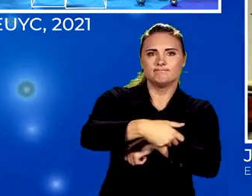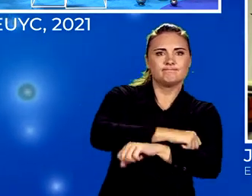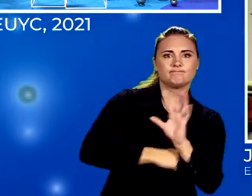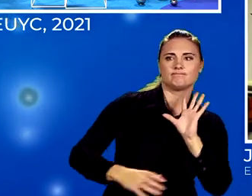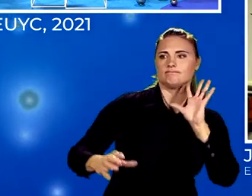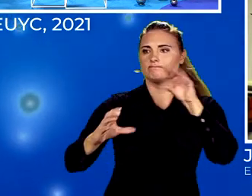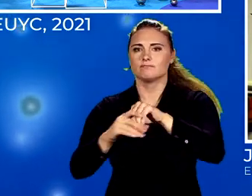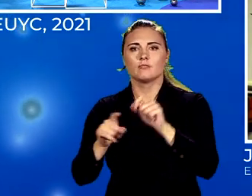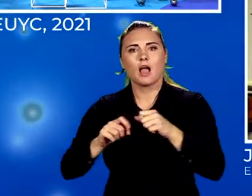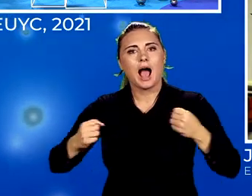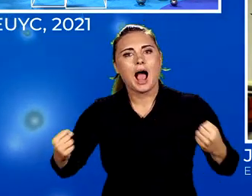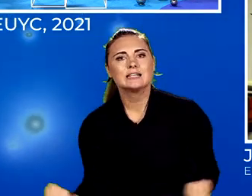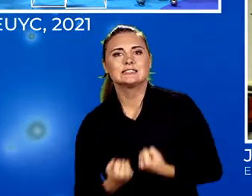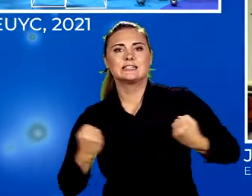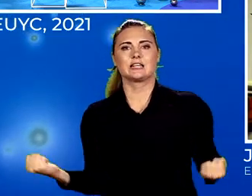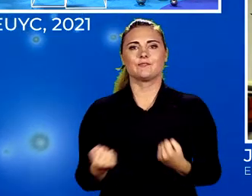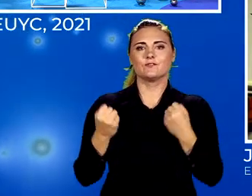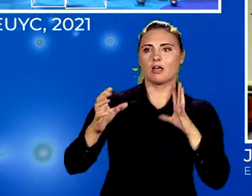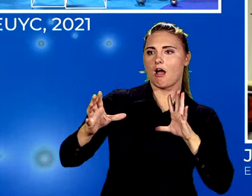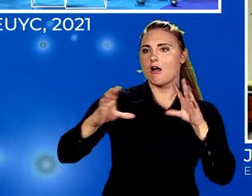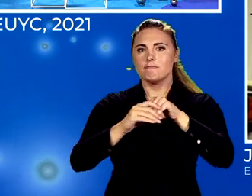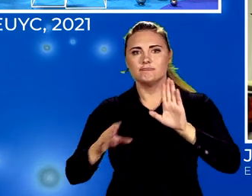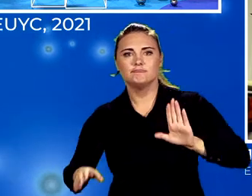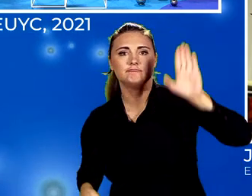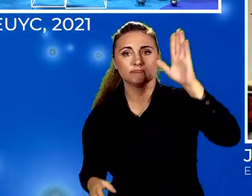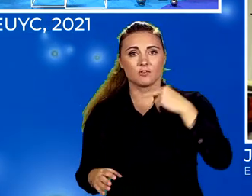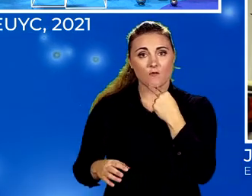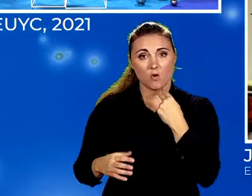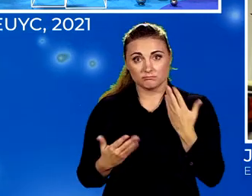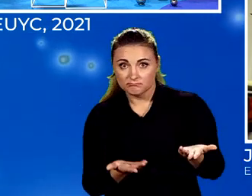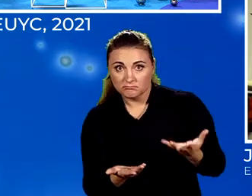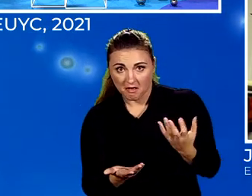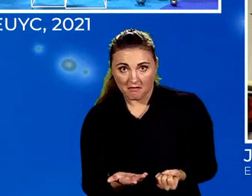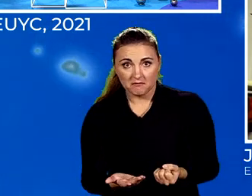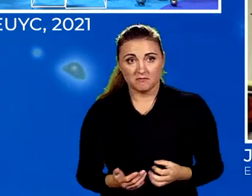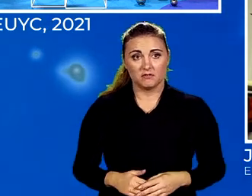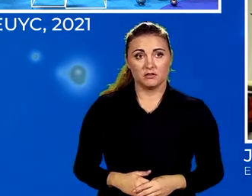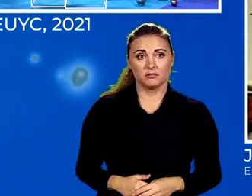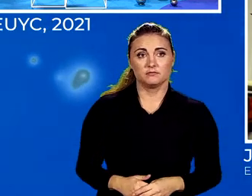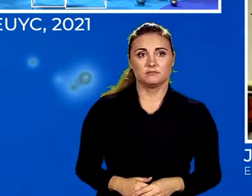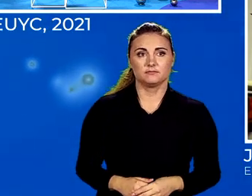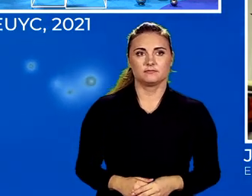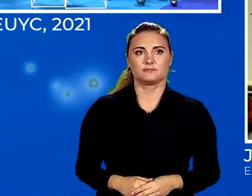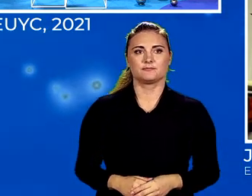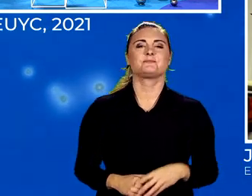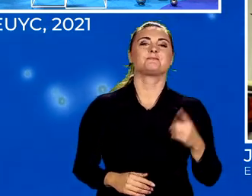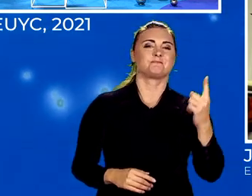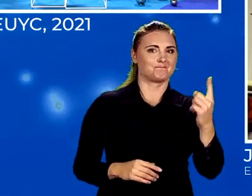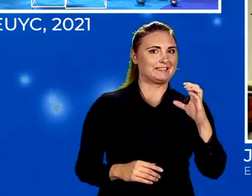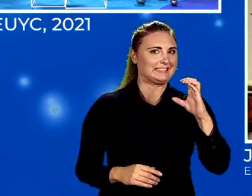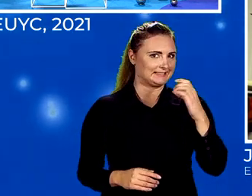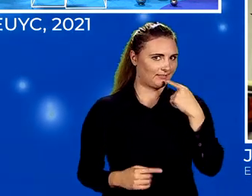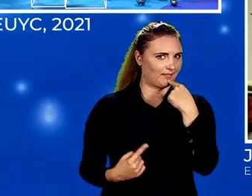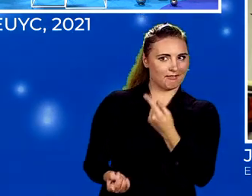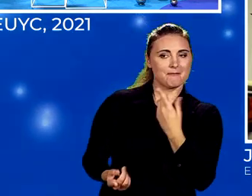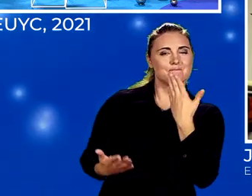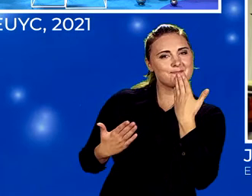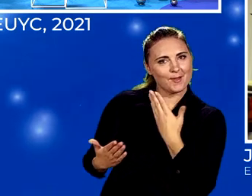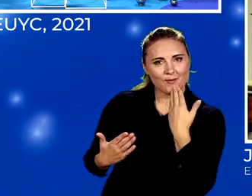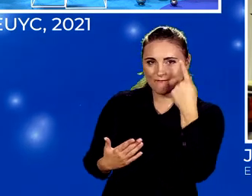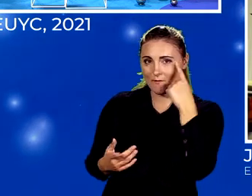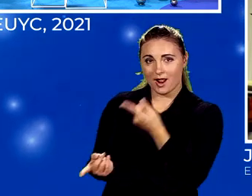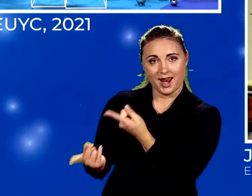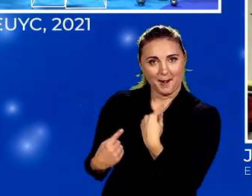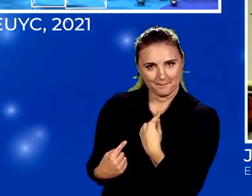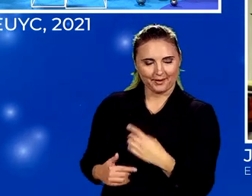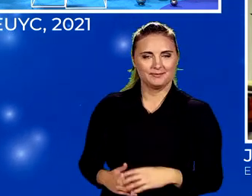First of all, nice to see you again, Miloš. Indeed, you were among the first people that I've met during the process of Youth Dialogue 6 years